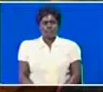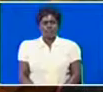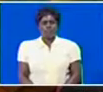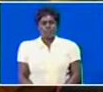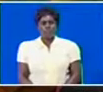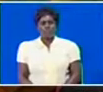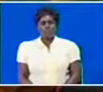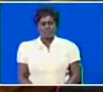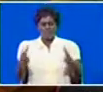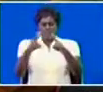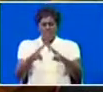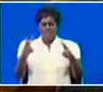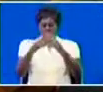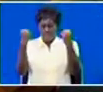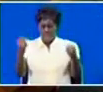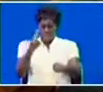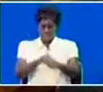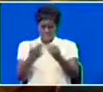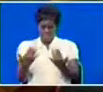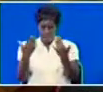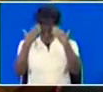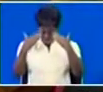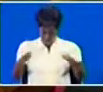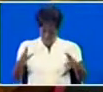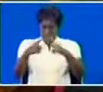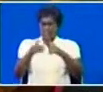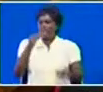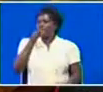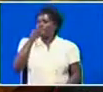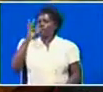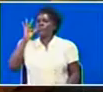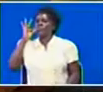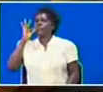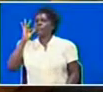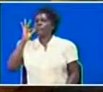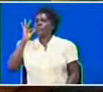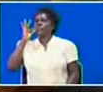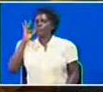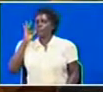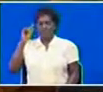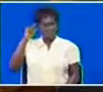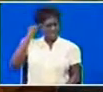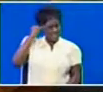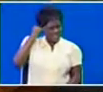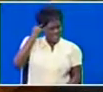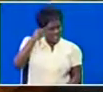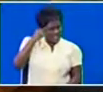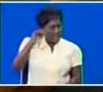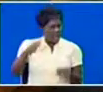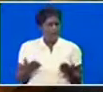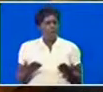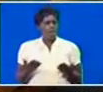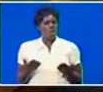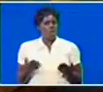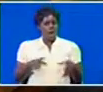At a very difficult time for us as Muslims. We have just begun our fasting season. And you can imagine now